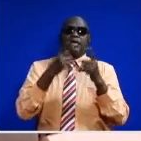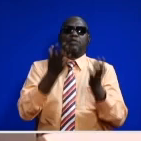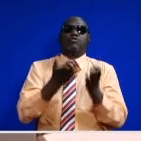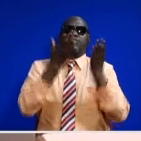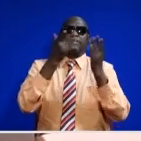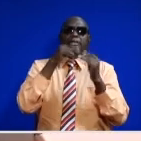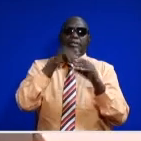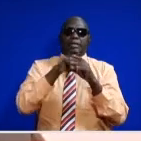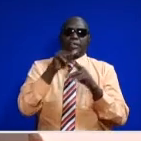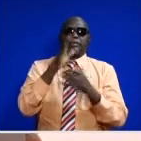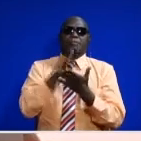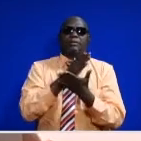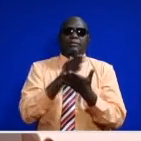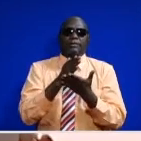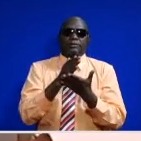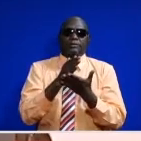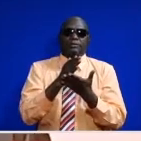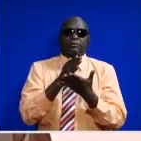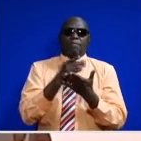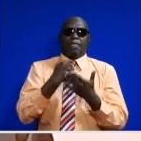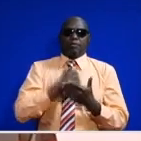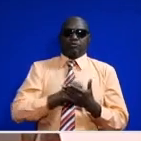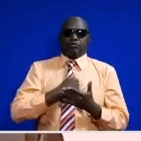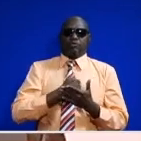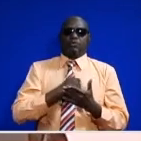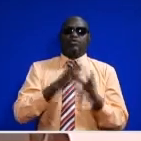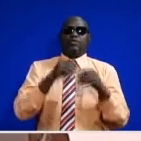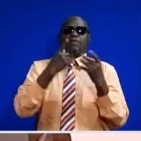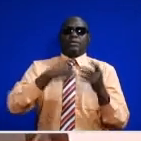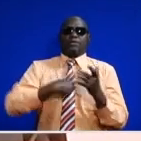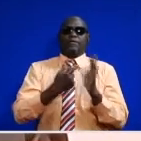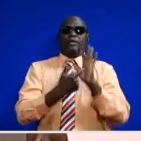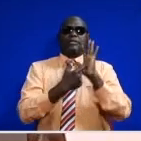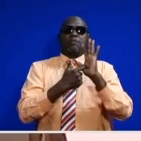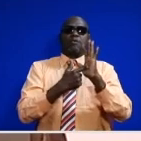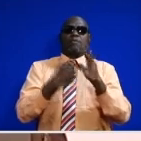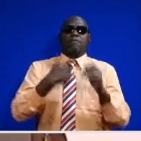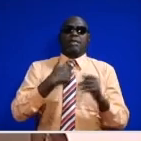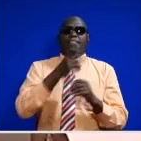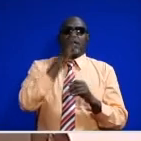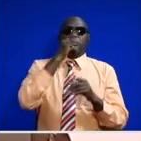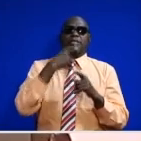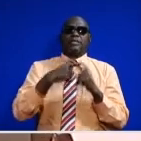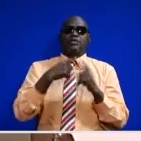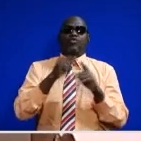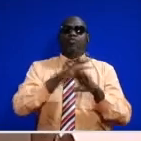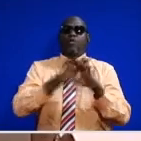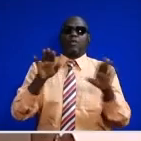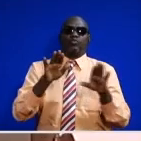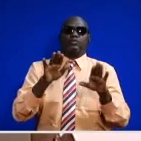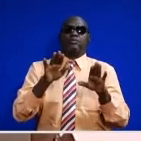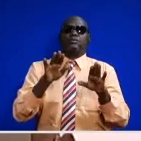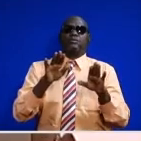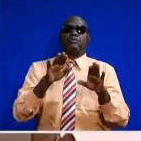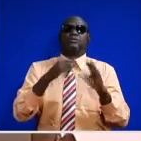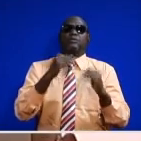this department. I'm sorry to give myself as an example, but I've gone for around 30 years without promotion and I'm a whole